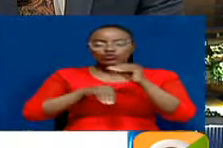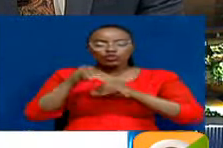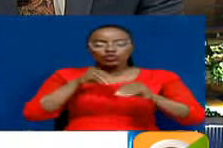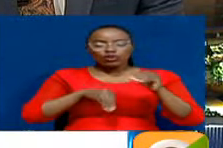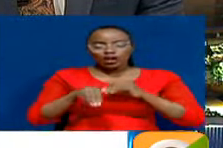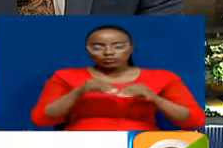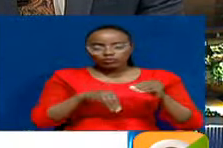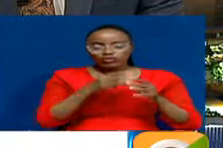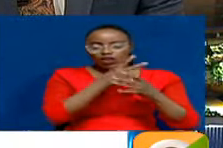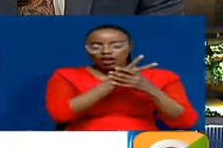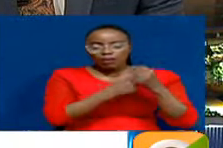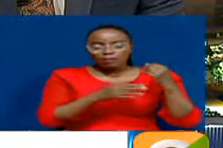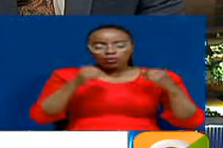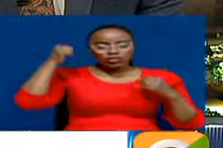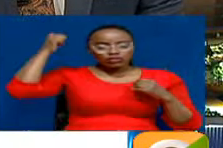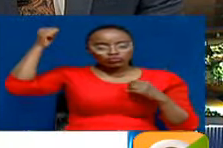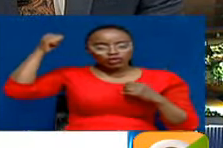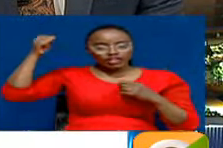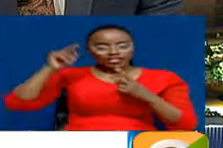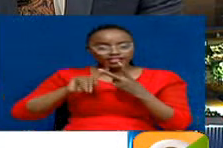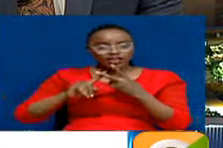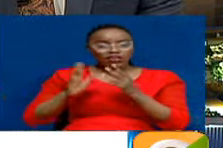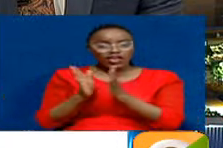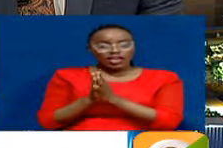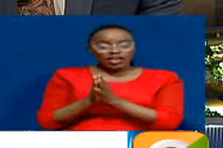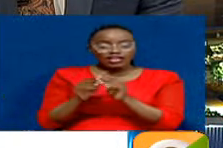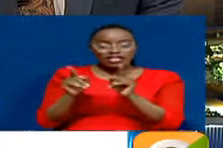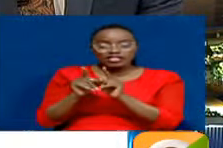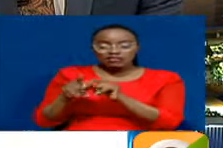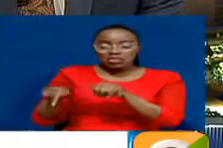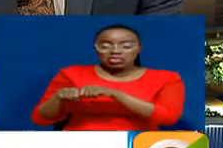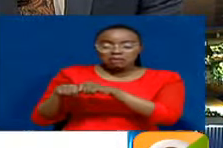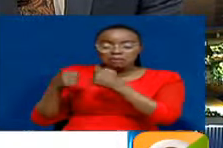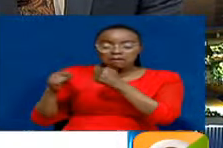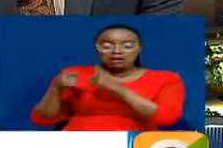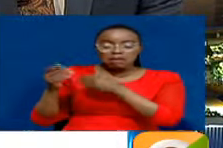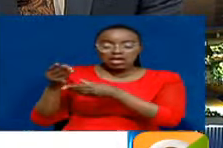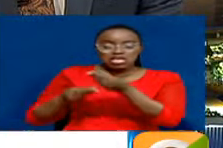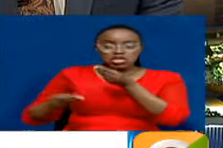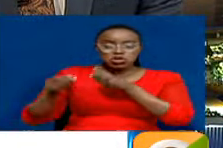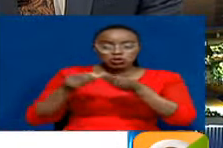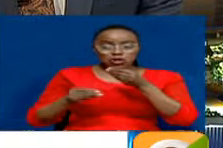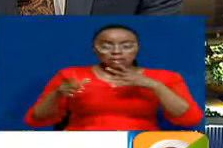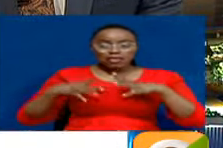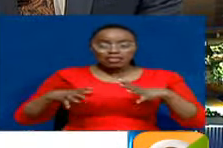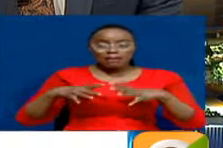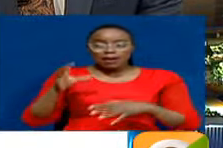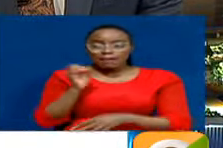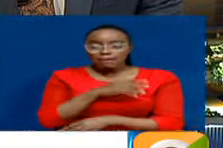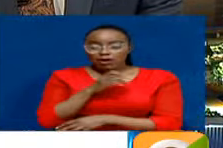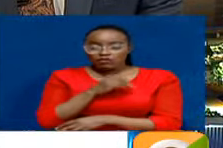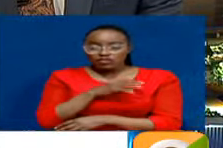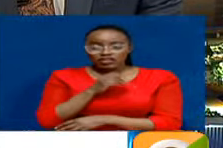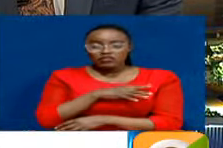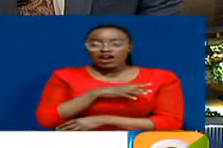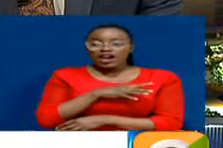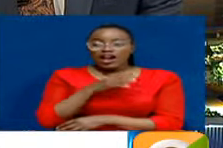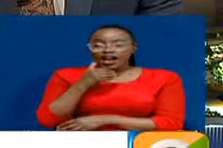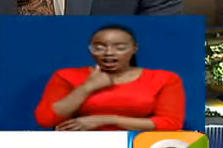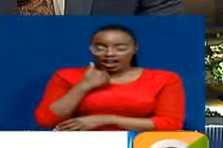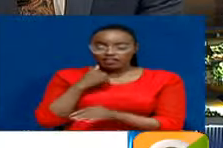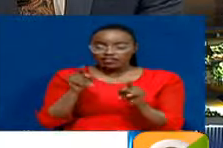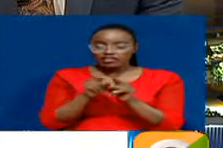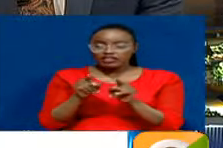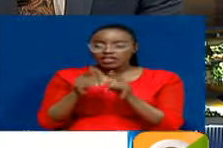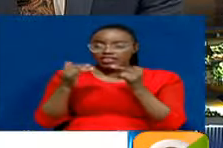corruption, both in politics and raping of the economy, and therefore people are fearing even to antagonize